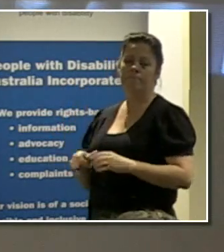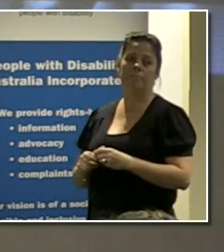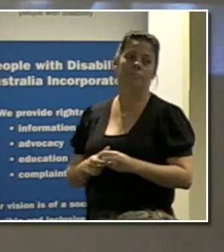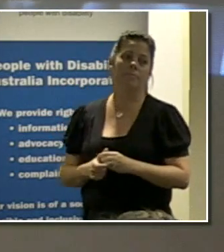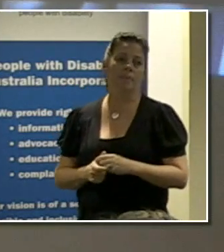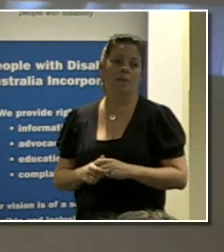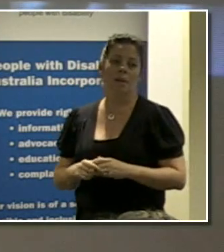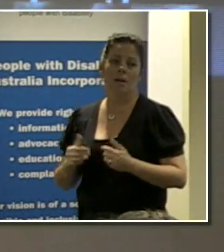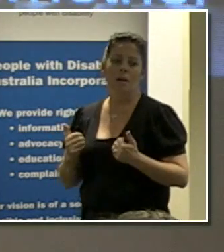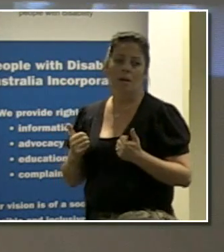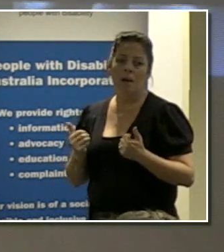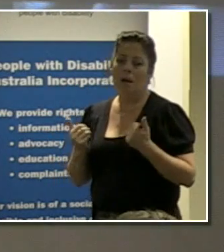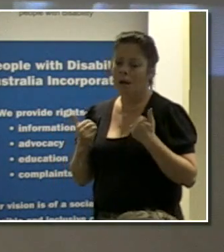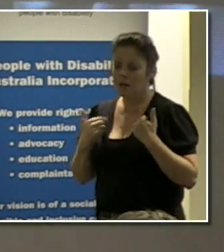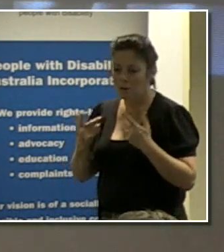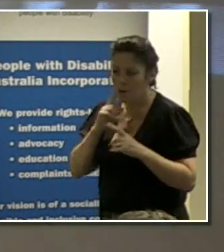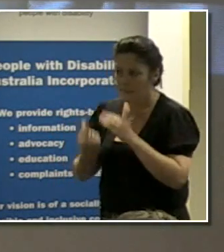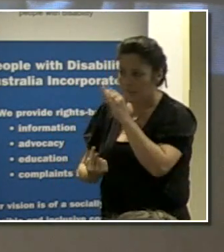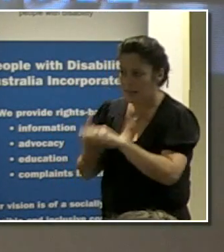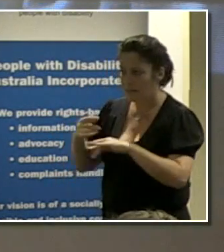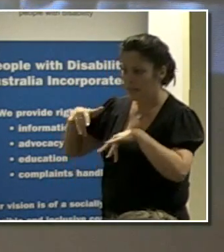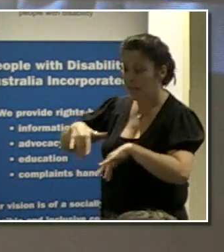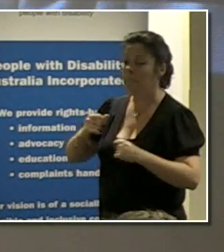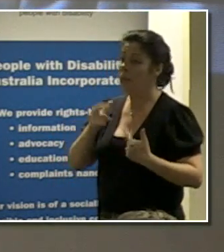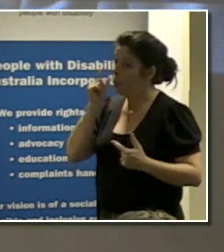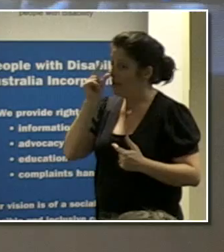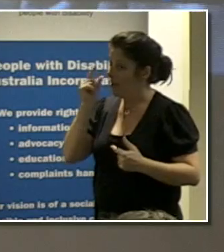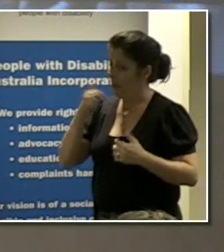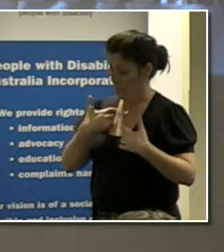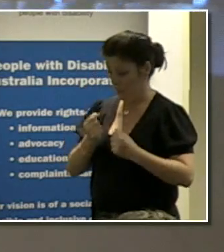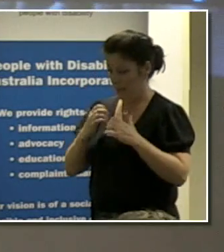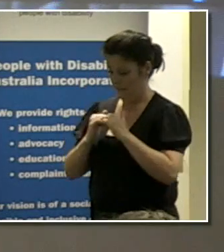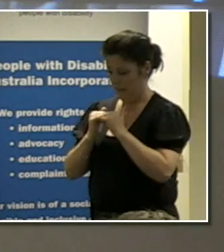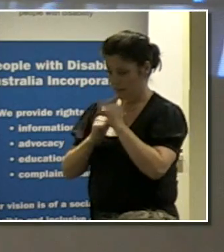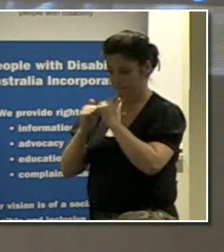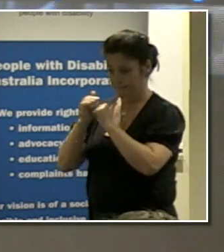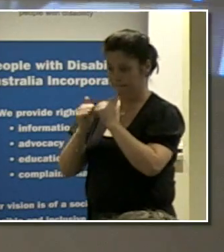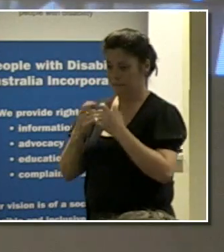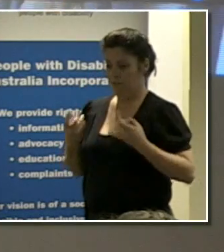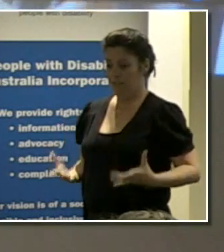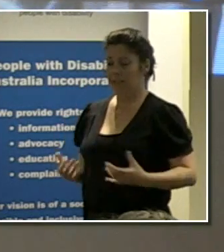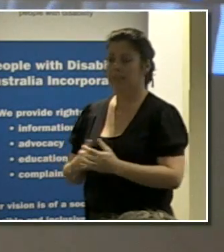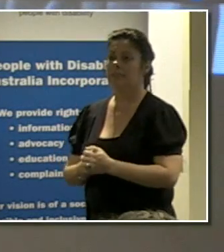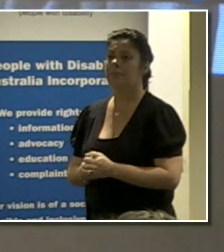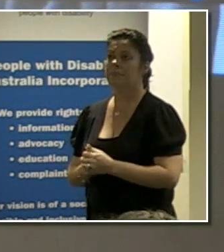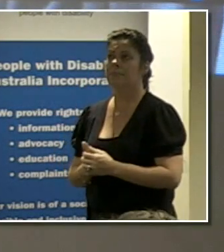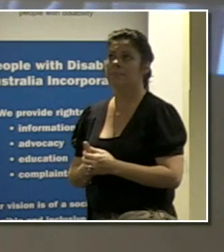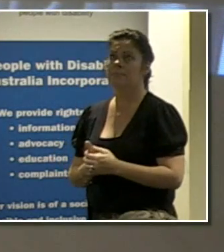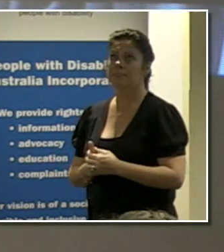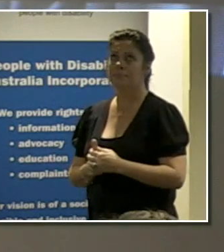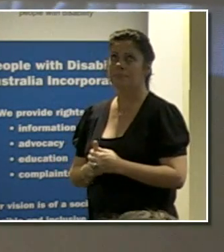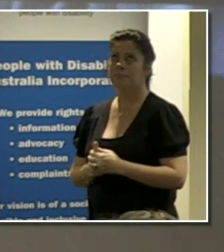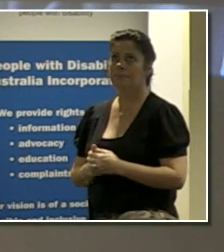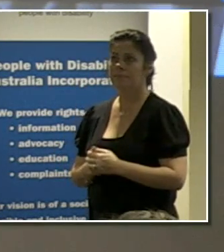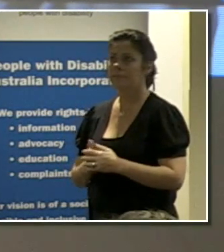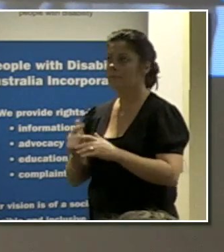we've facilitated any of those yet, but we have the capacity to do that. The Indigenous, well, certainly the